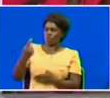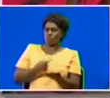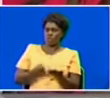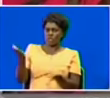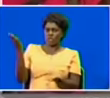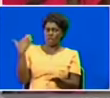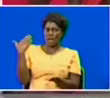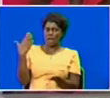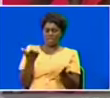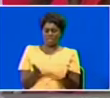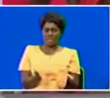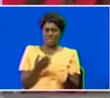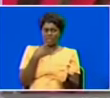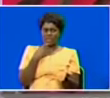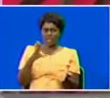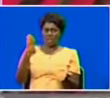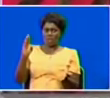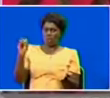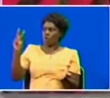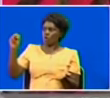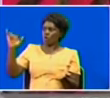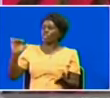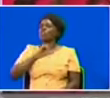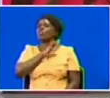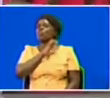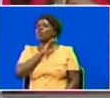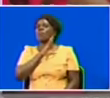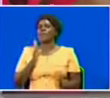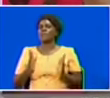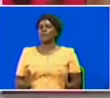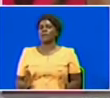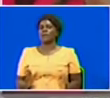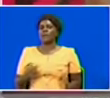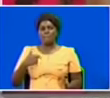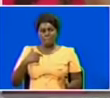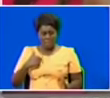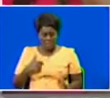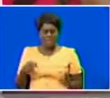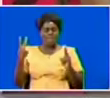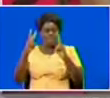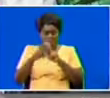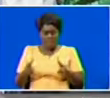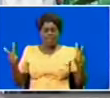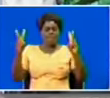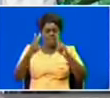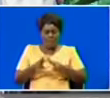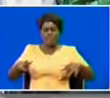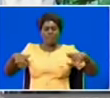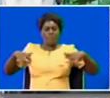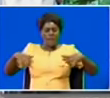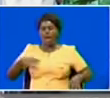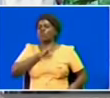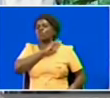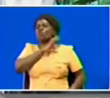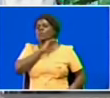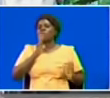and... he said, Boni is a heckler. That's what he called you. And I'm a very, very, very, very proud heckler.